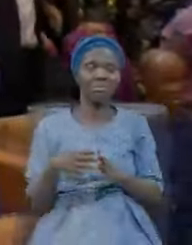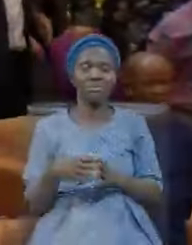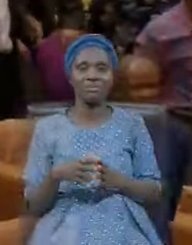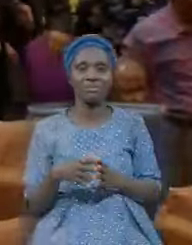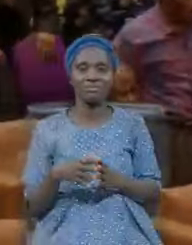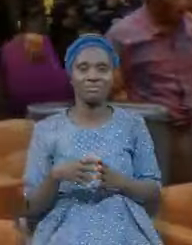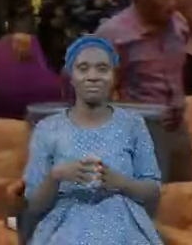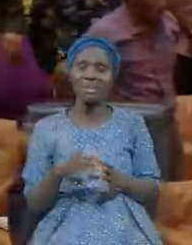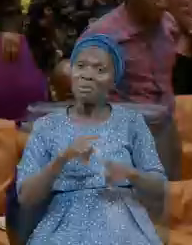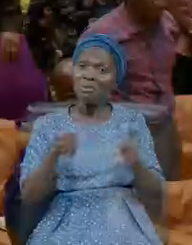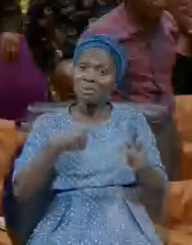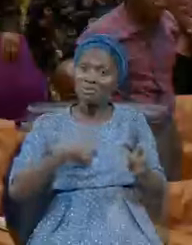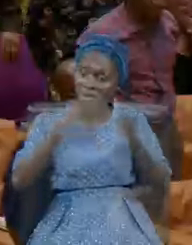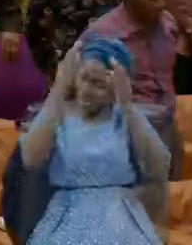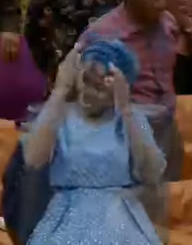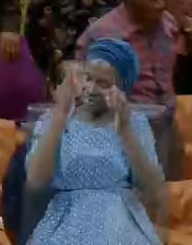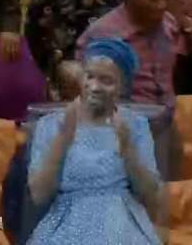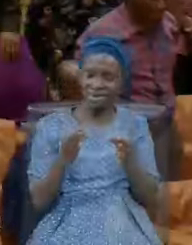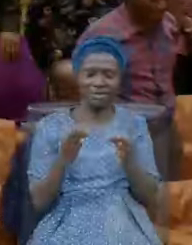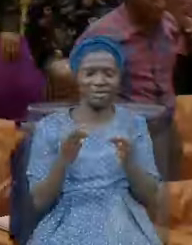but I've decided